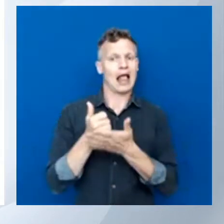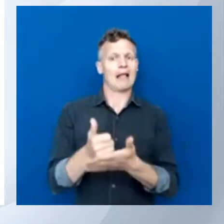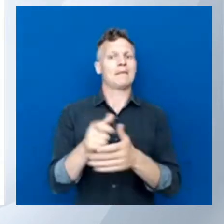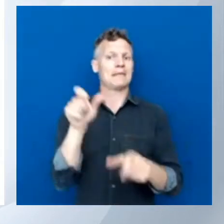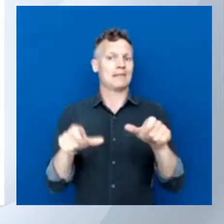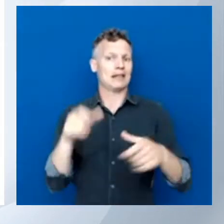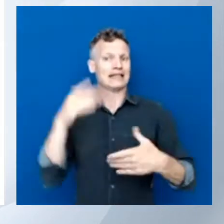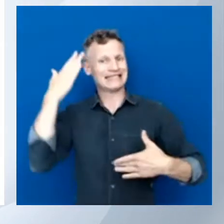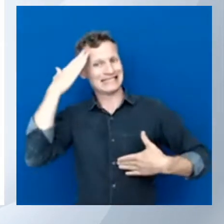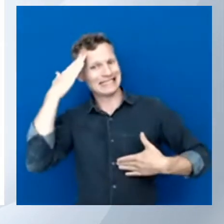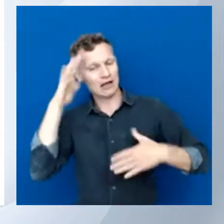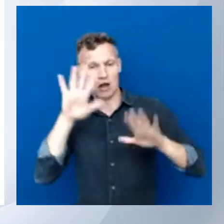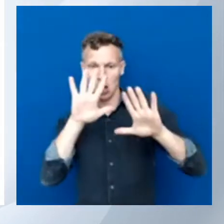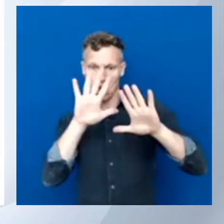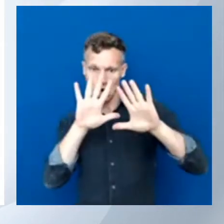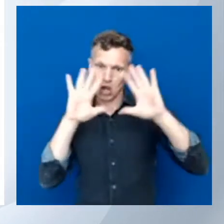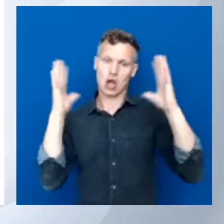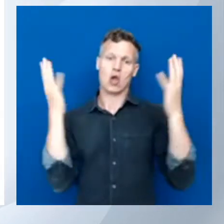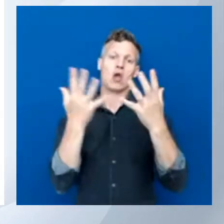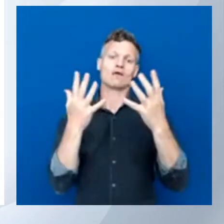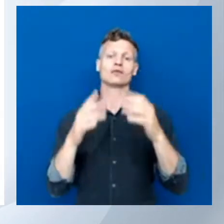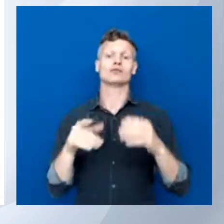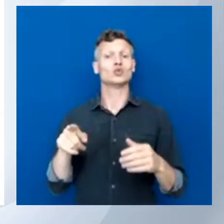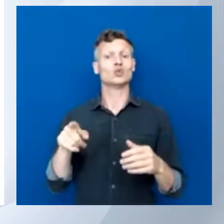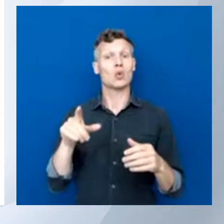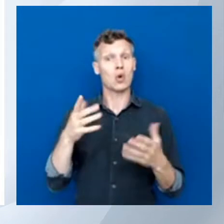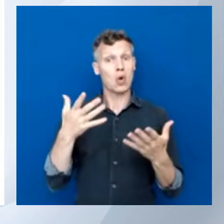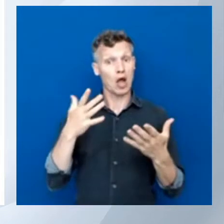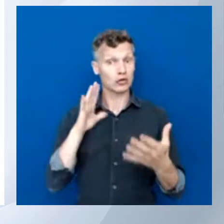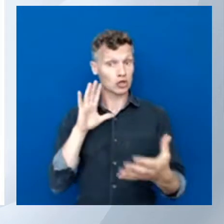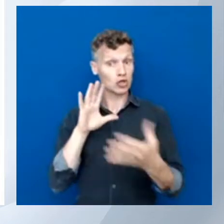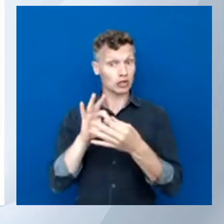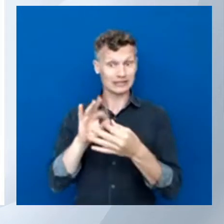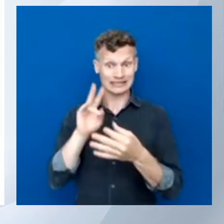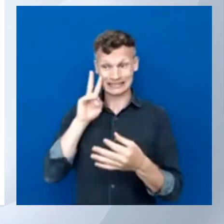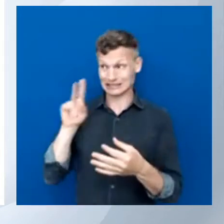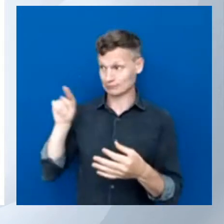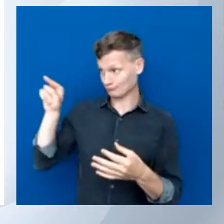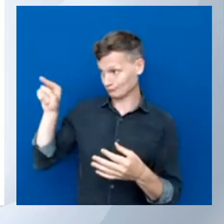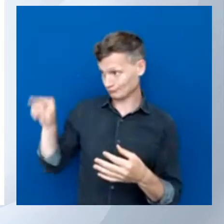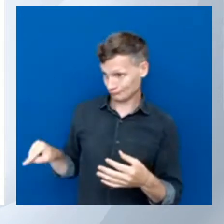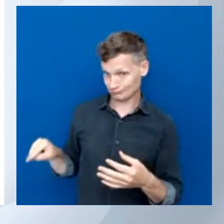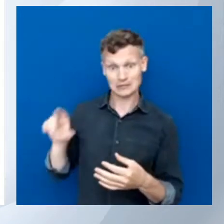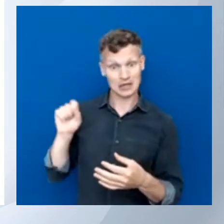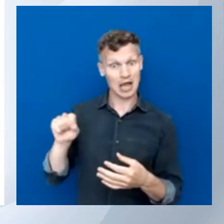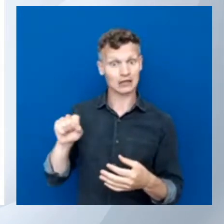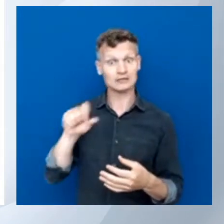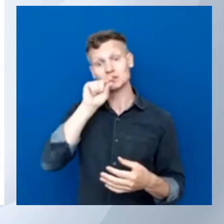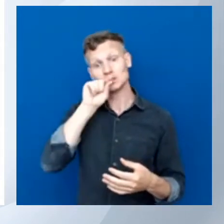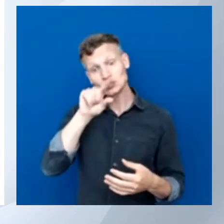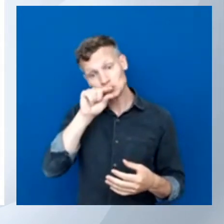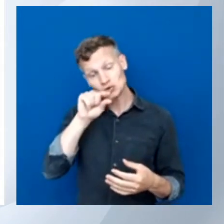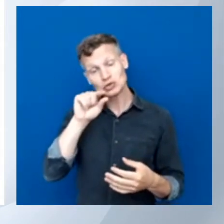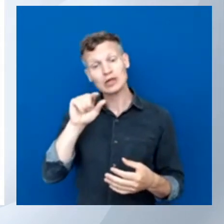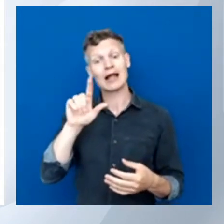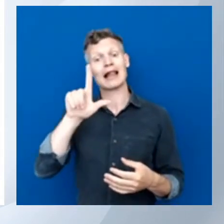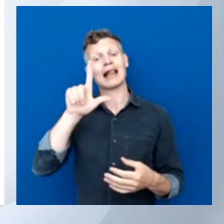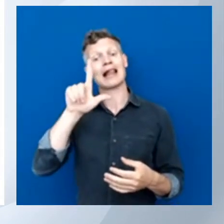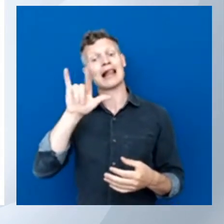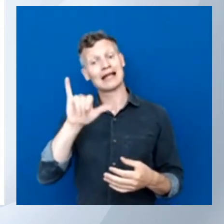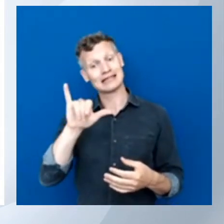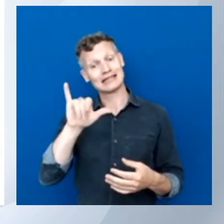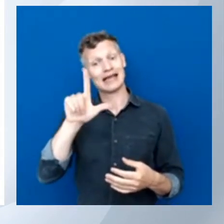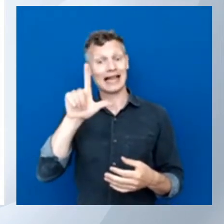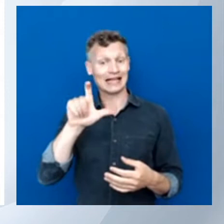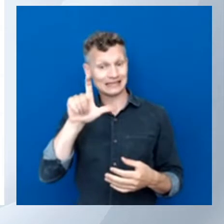on LinkedIn, Twitter, and Facebook as well. And later on, I'm going to share you my blog as well, where you can read more about